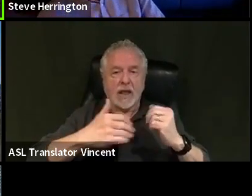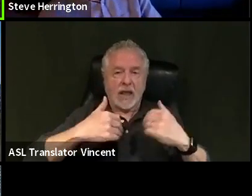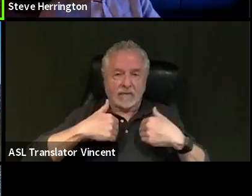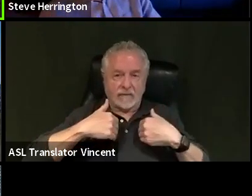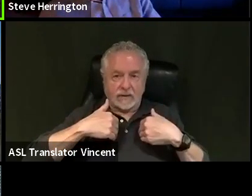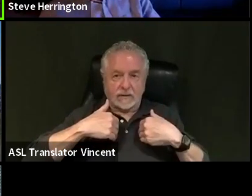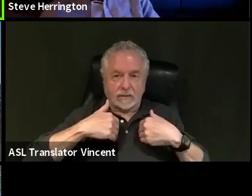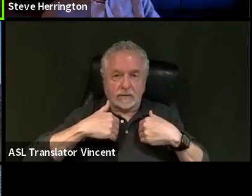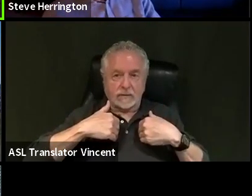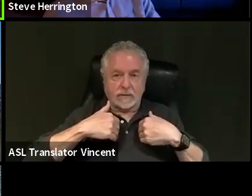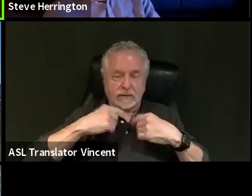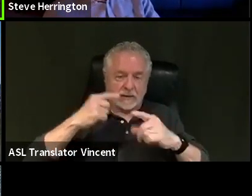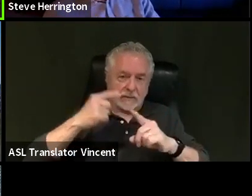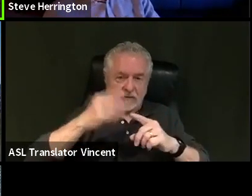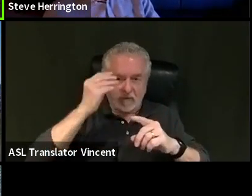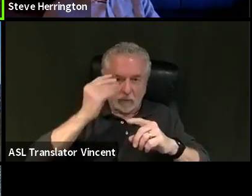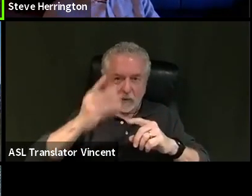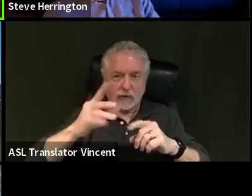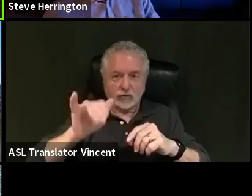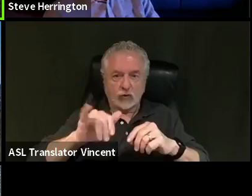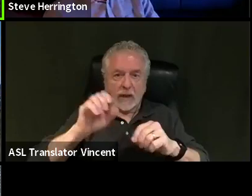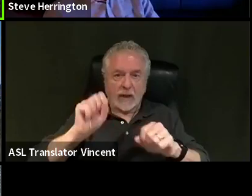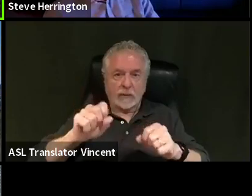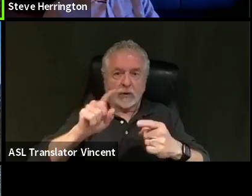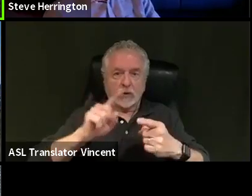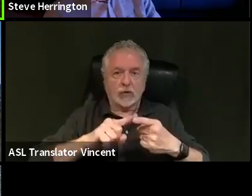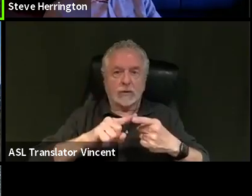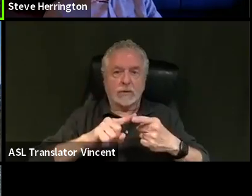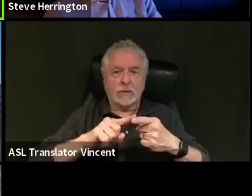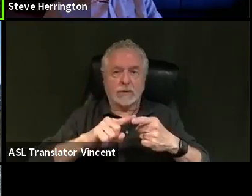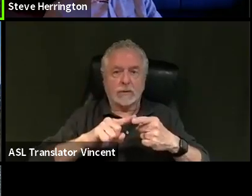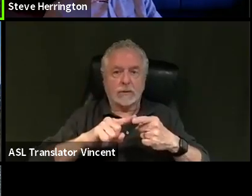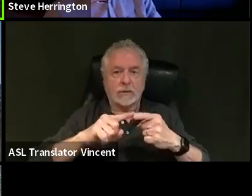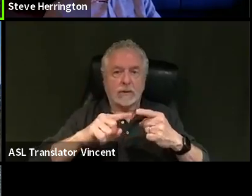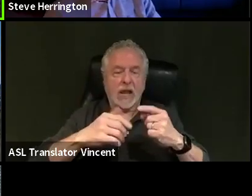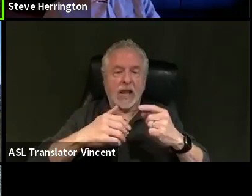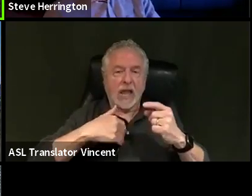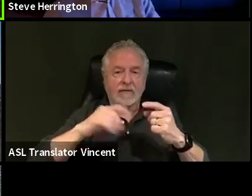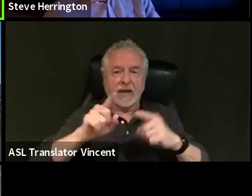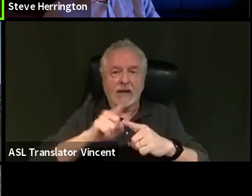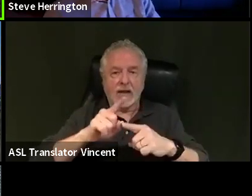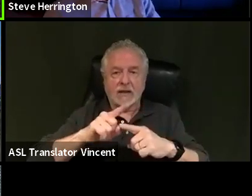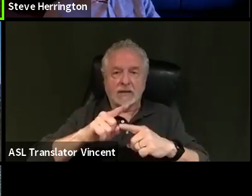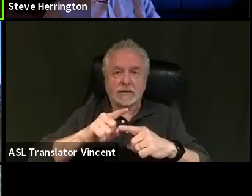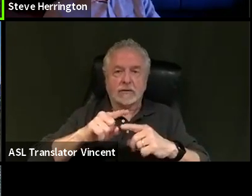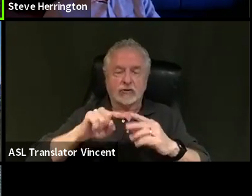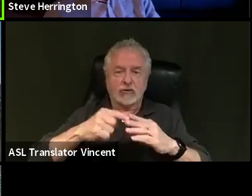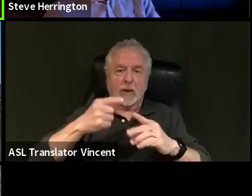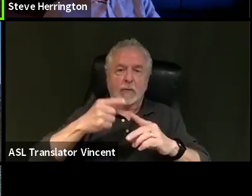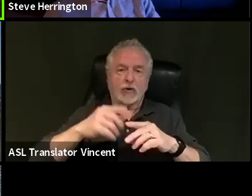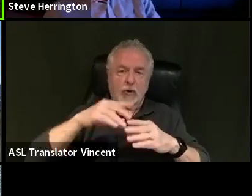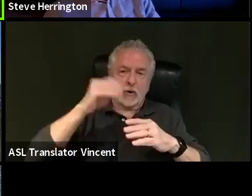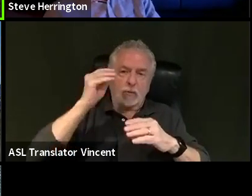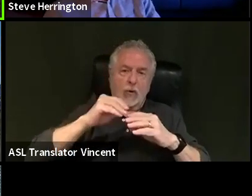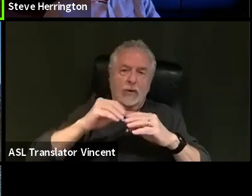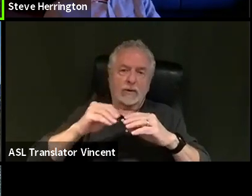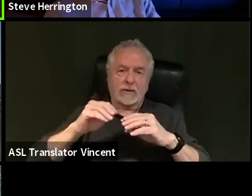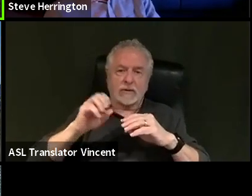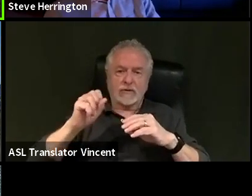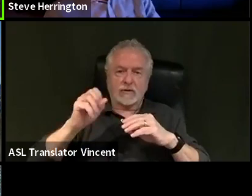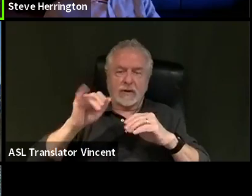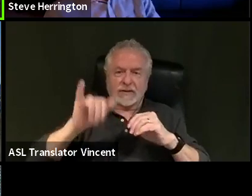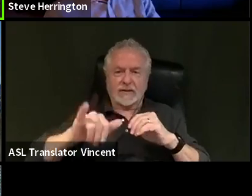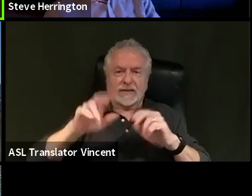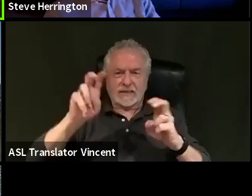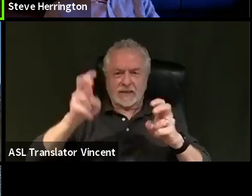have specific information to be able to have as a starting point to learn more. So staying with